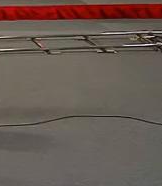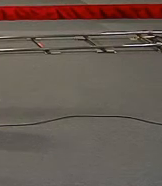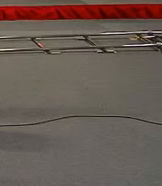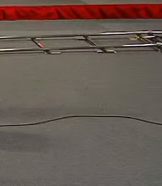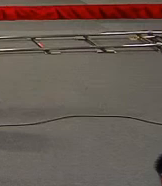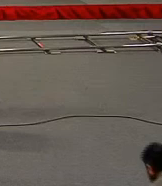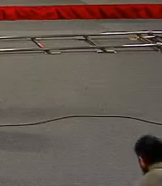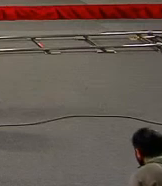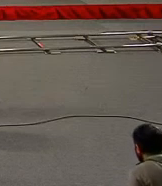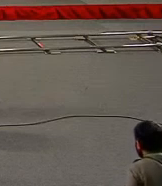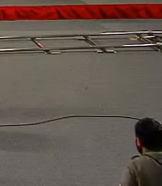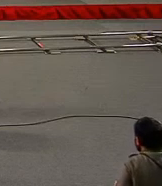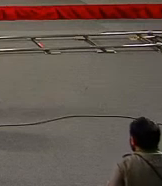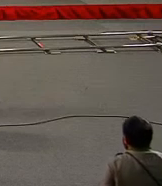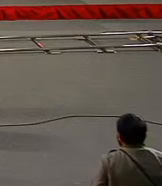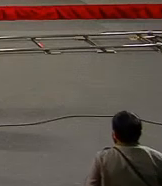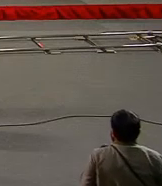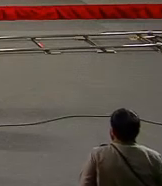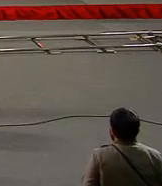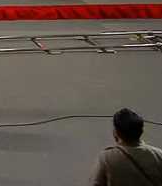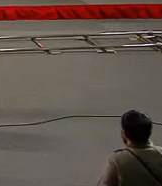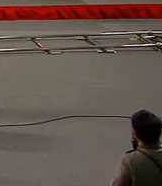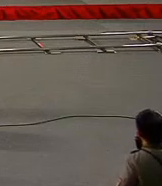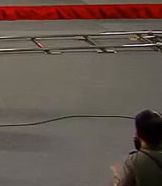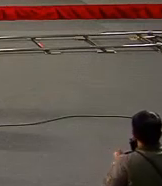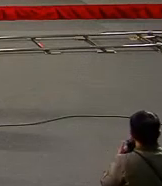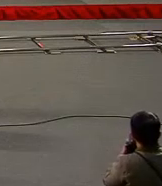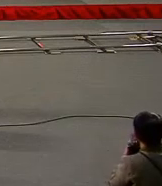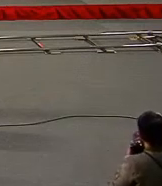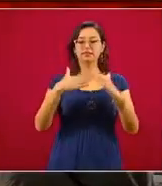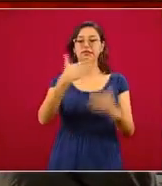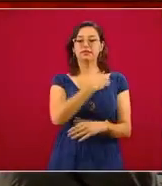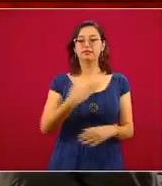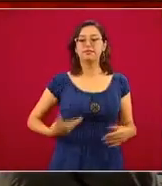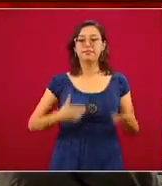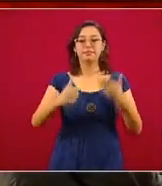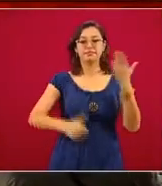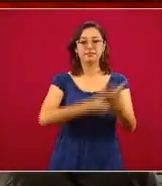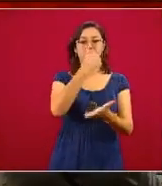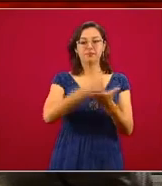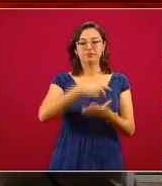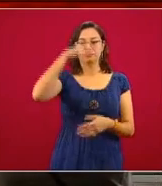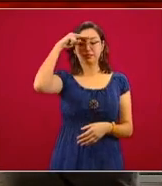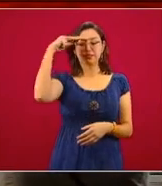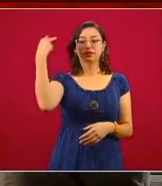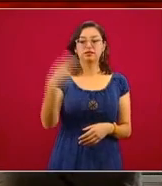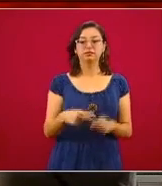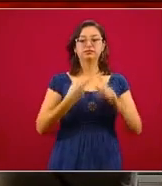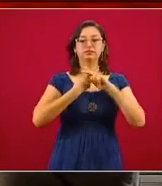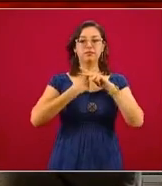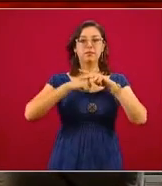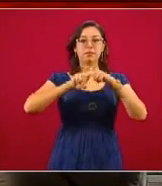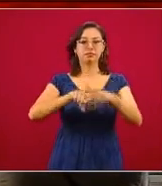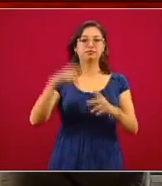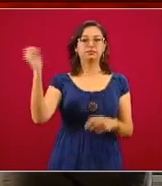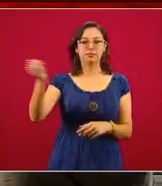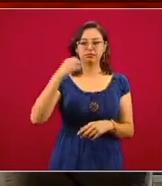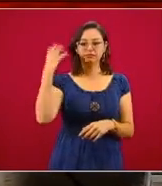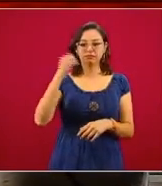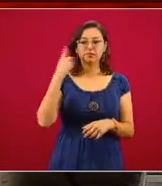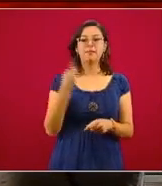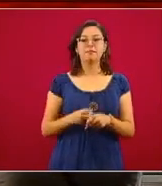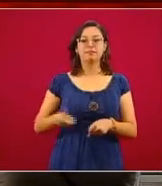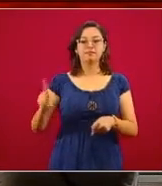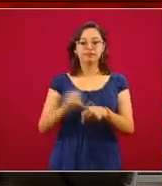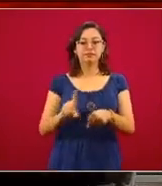Friday, May the 1st, 2020. We are in National Palace in Mexico City, and let's begin with the conference,